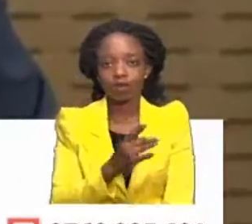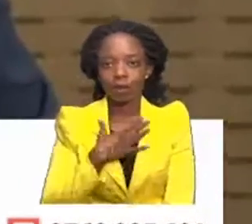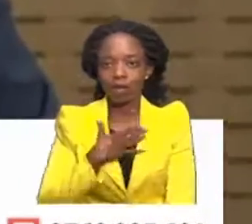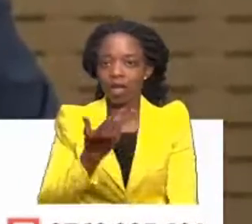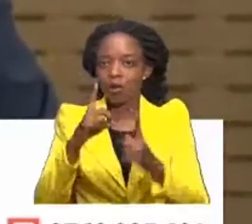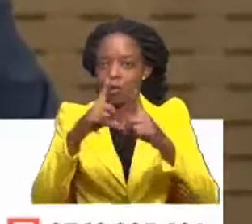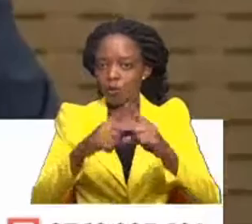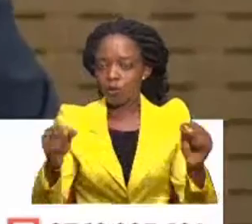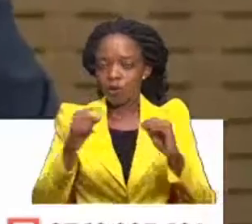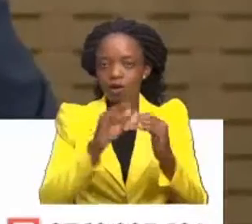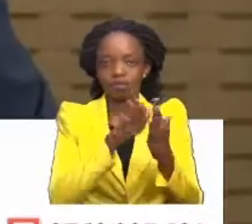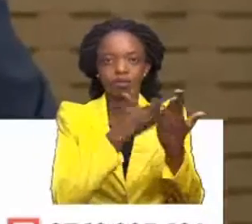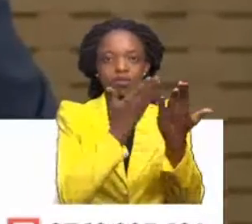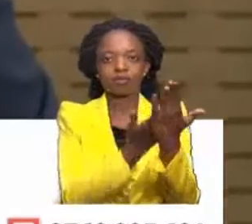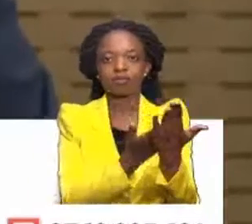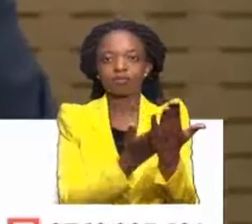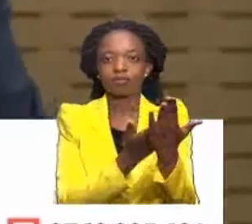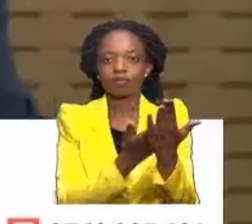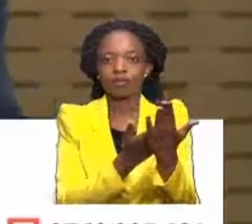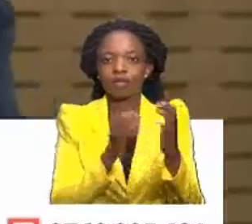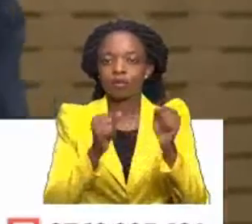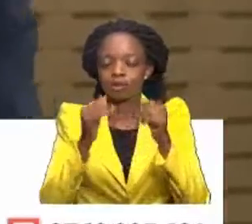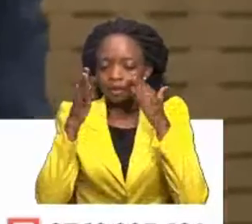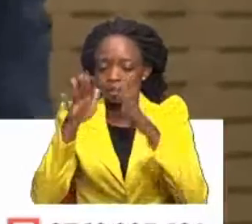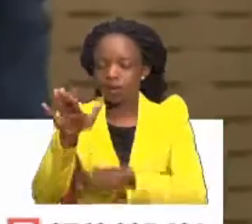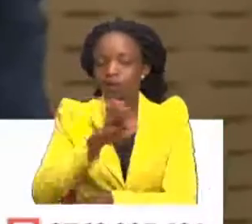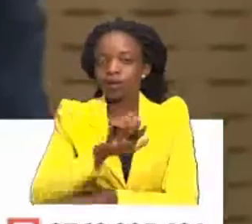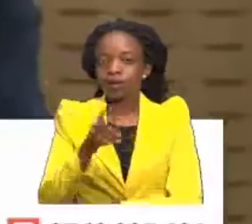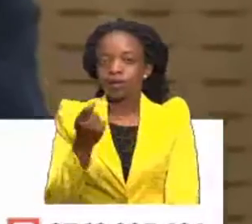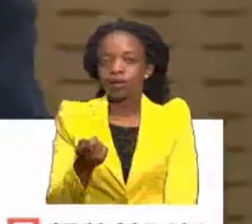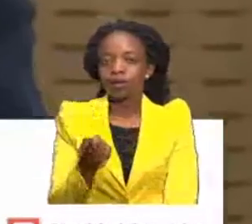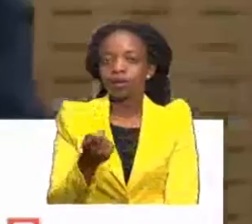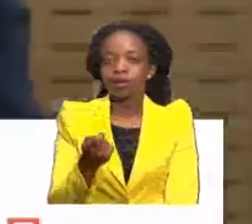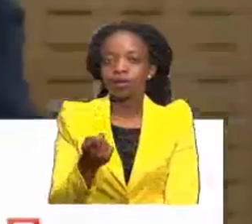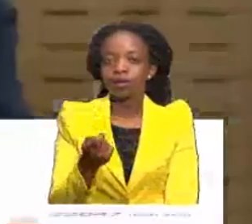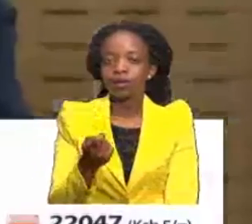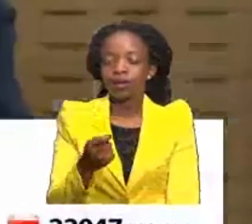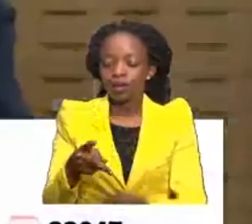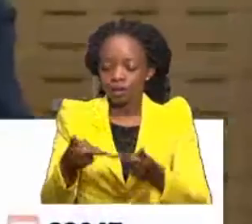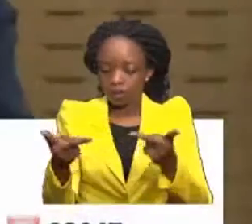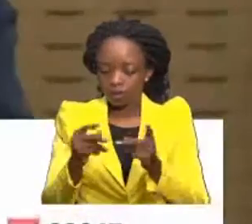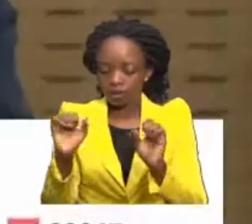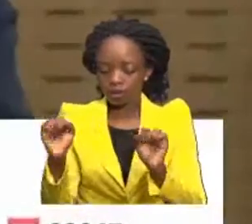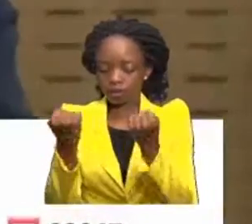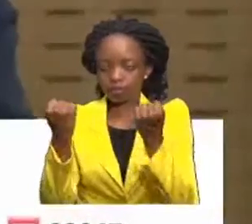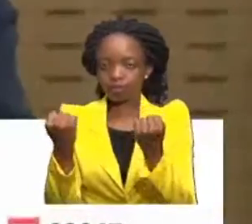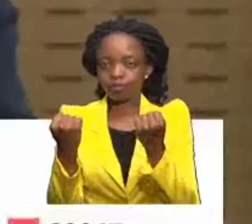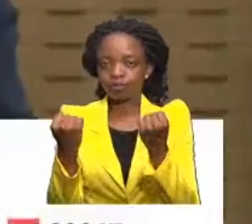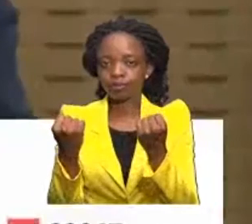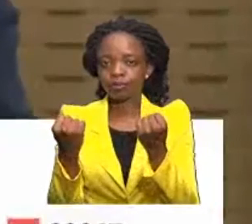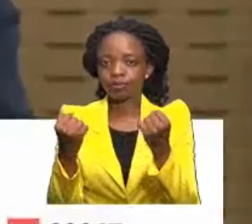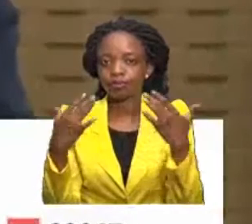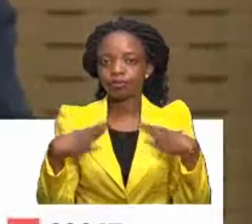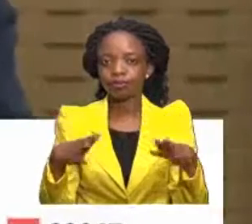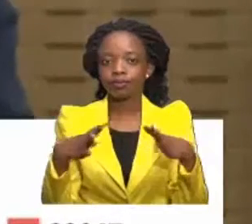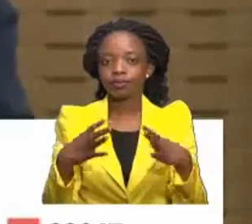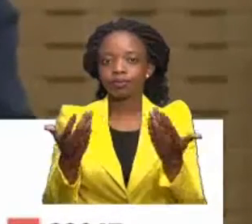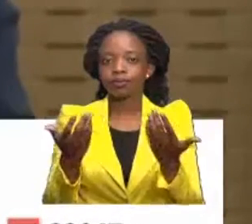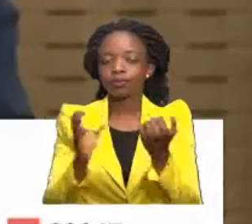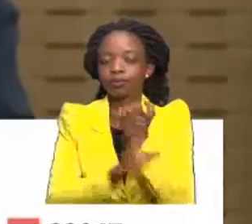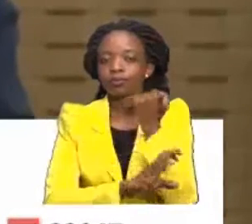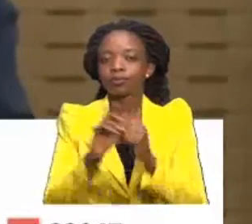statement, I will touch on a few areas and go directly to where the safety areas will address to the people of the Republic of